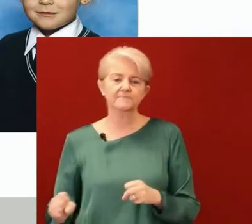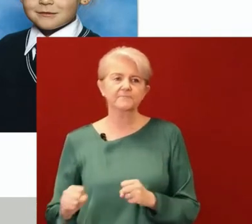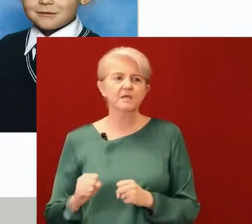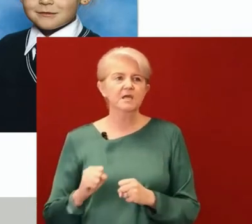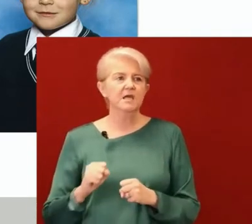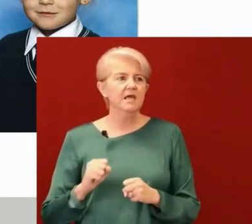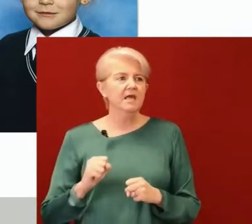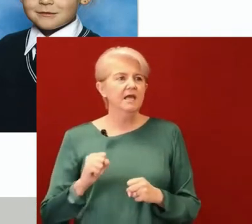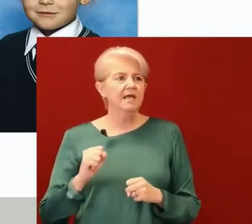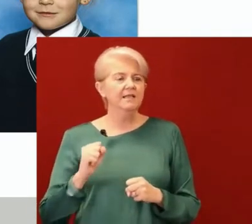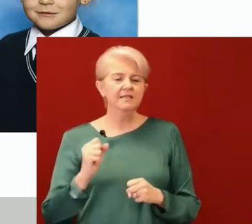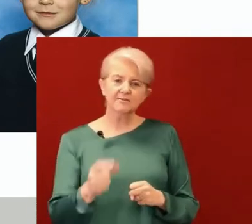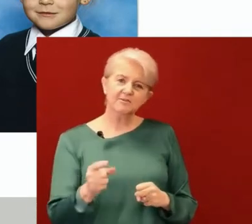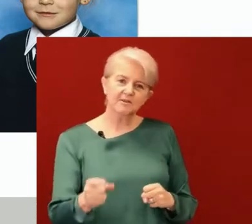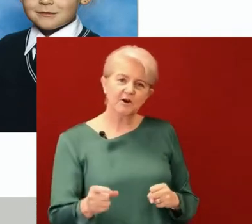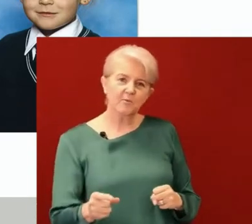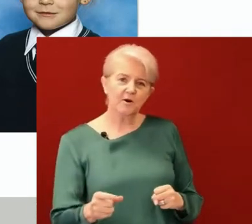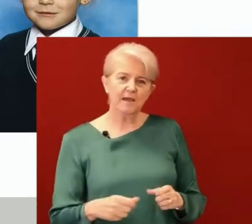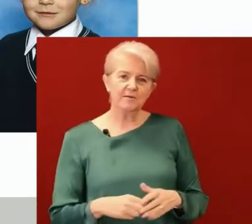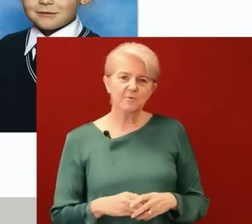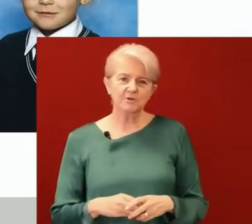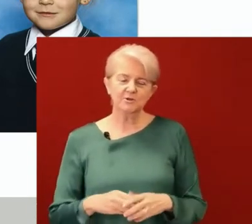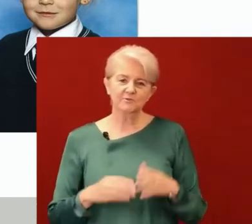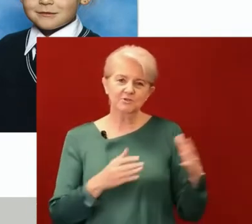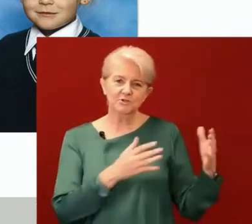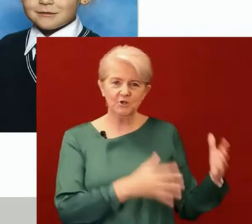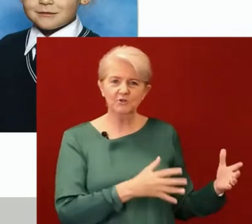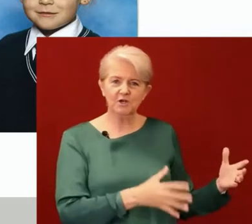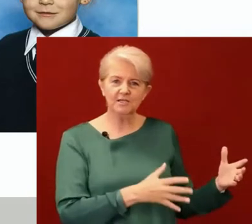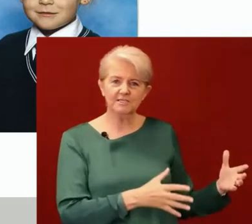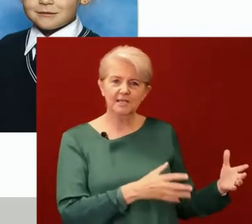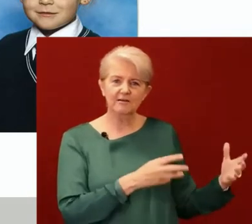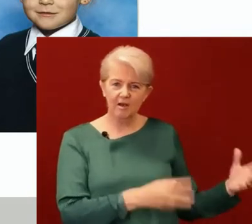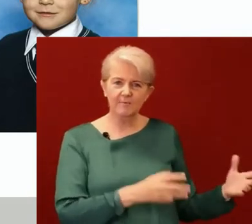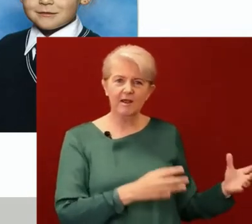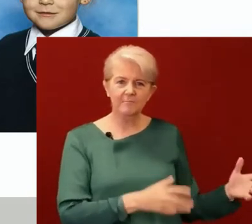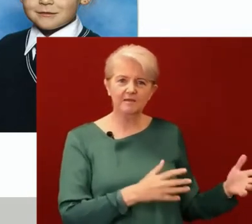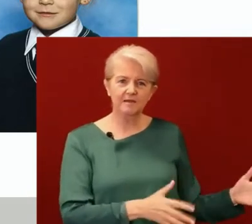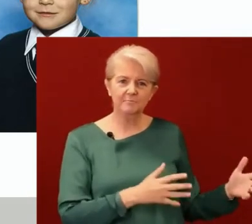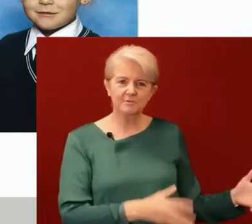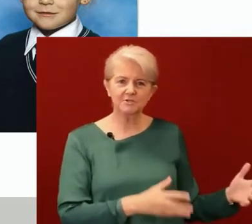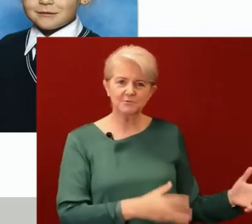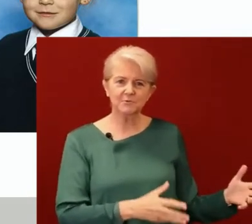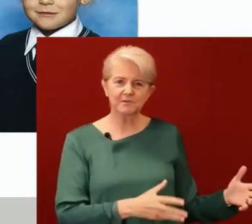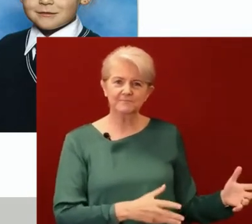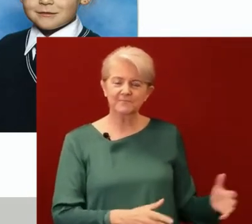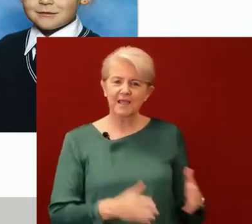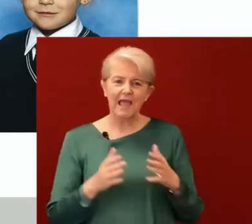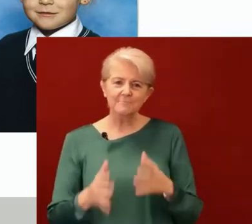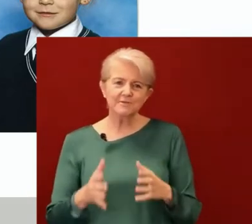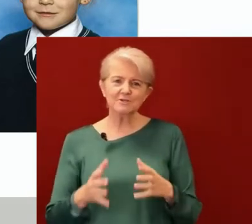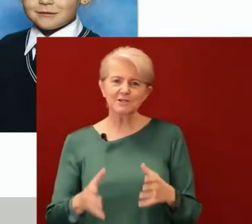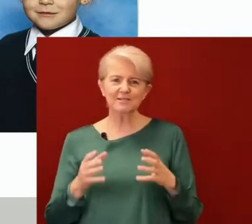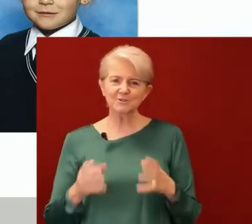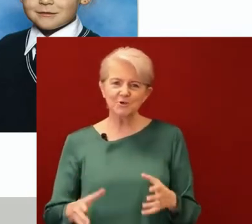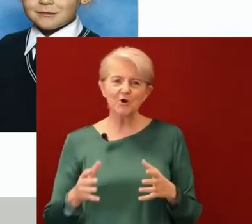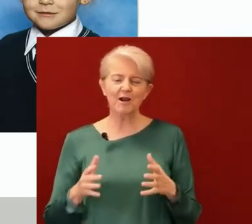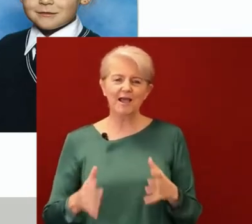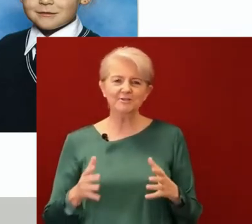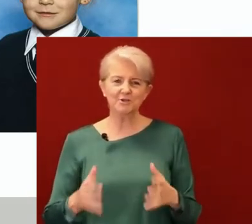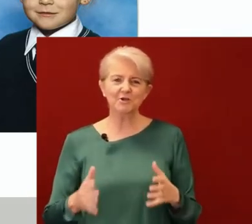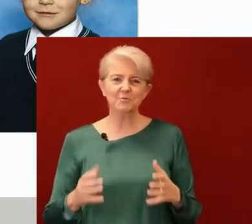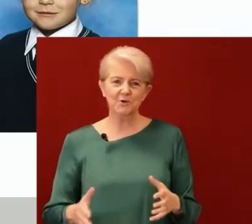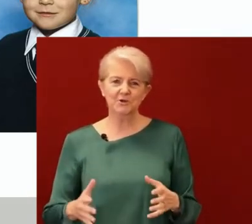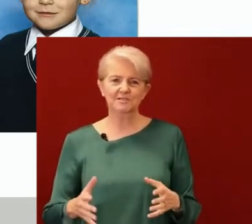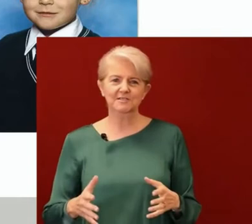by. The other thing that I want to make a point of is, you note that I said I'm an ambitious woman. Ambition is not